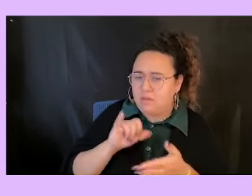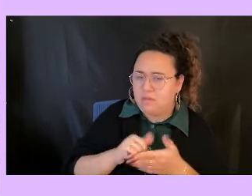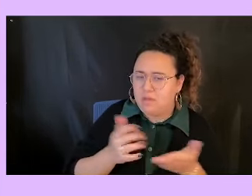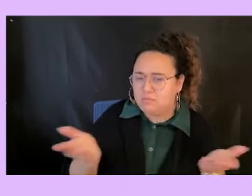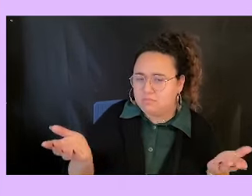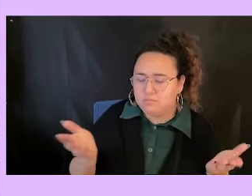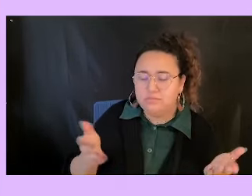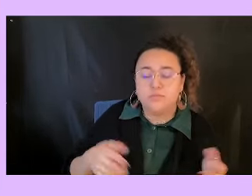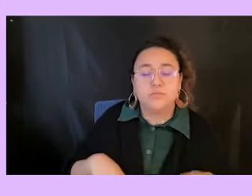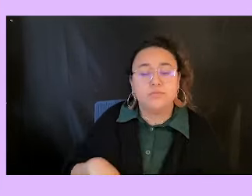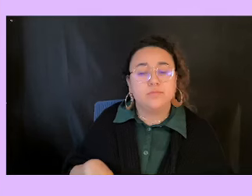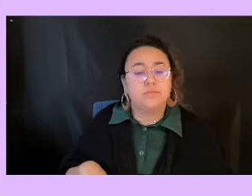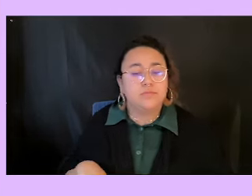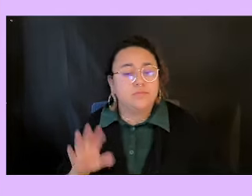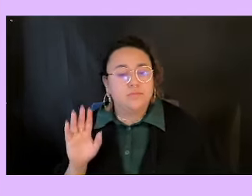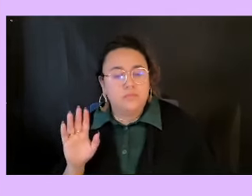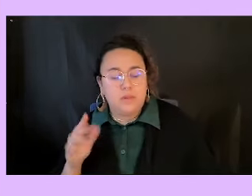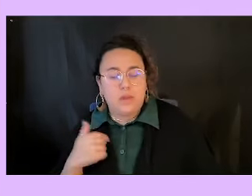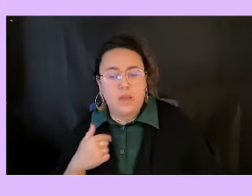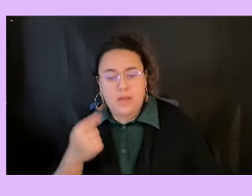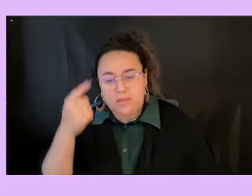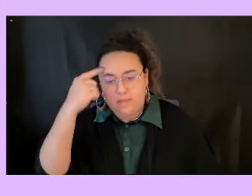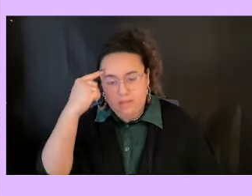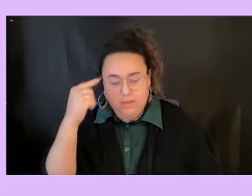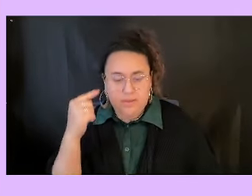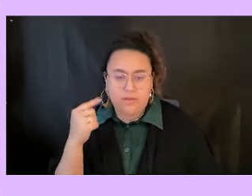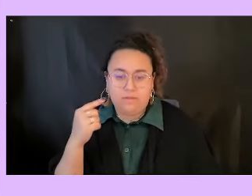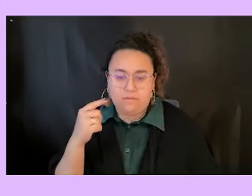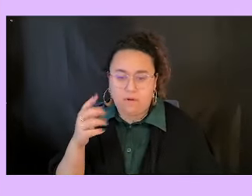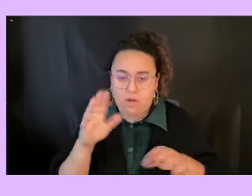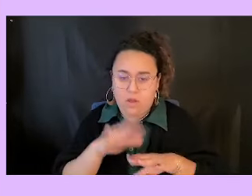I think, you know, and certainly in on the ground, it